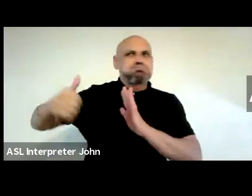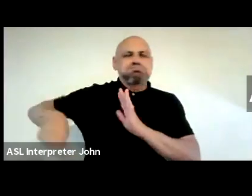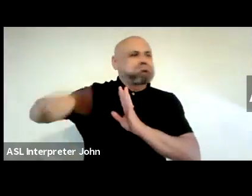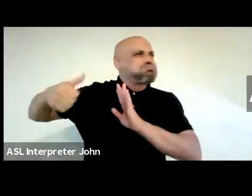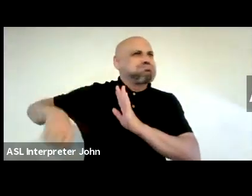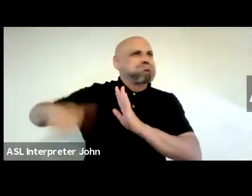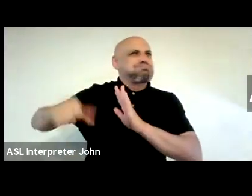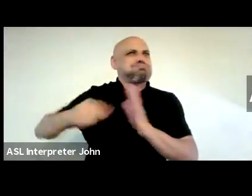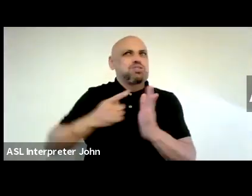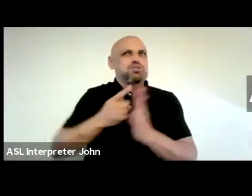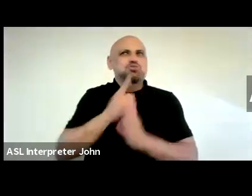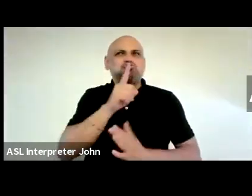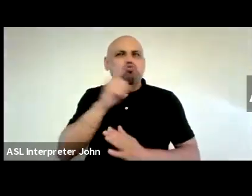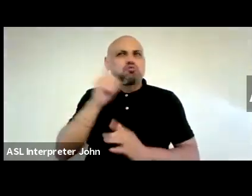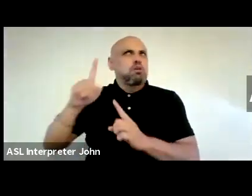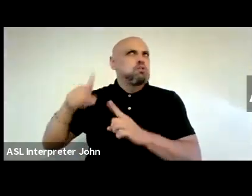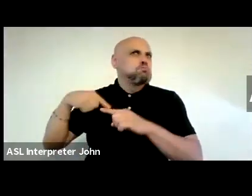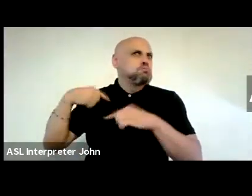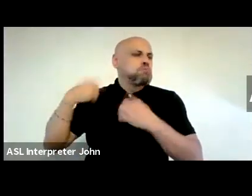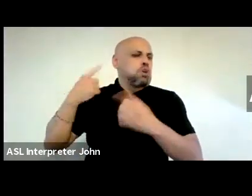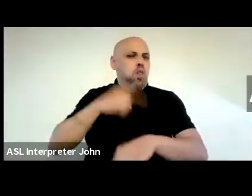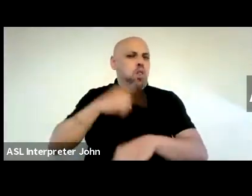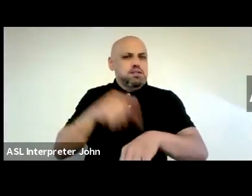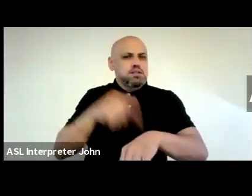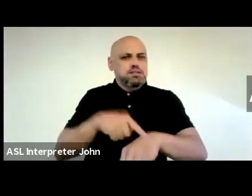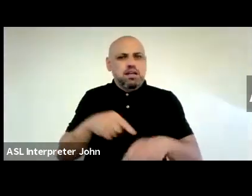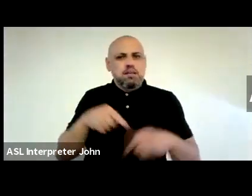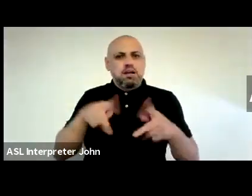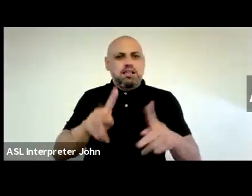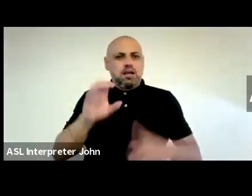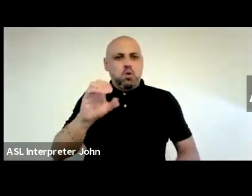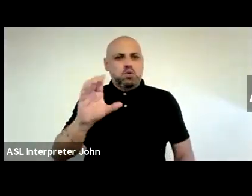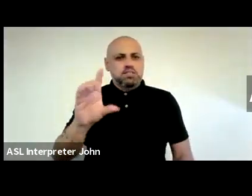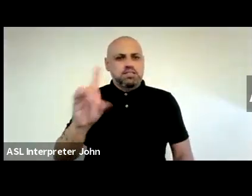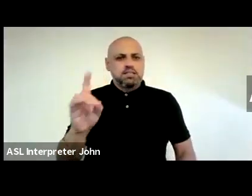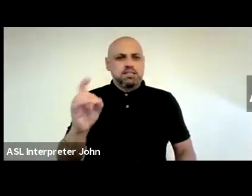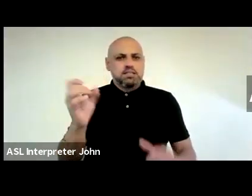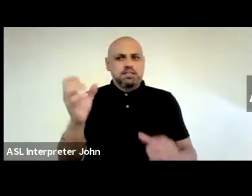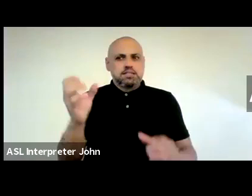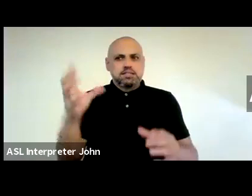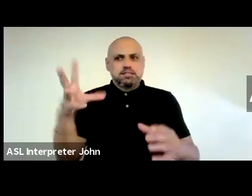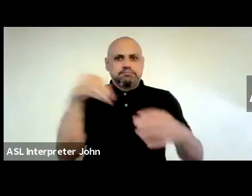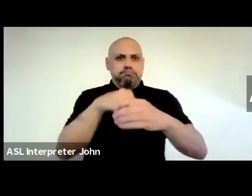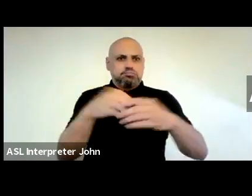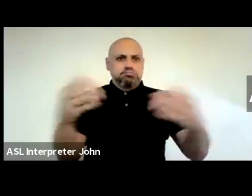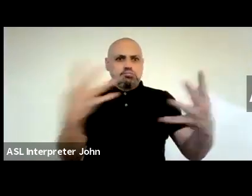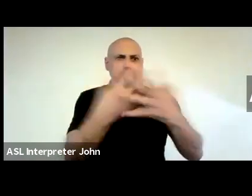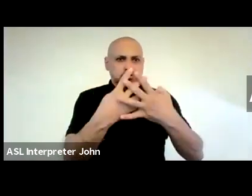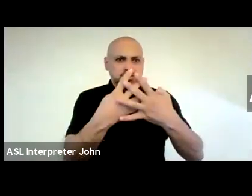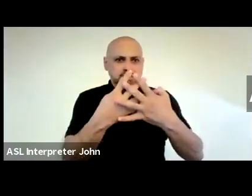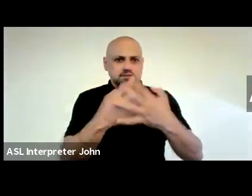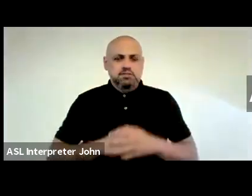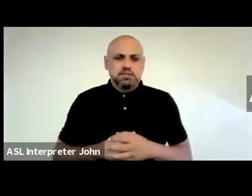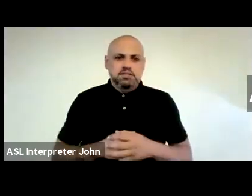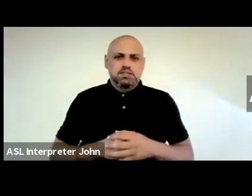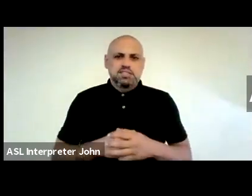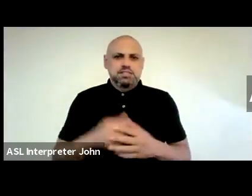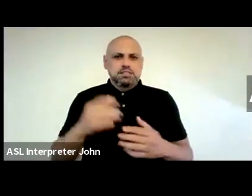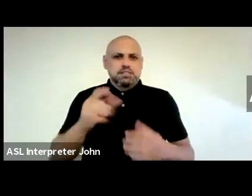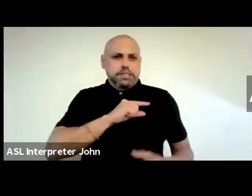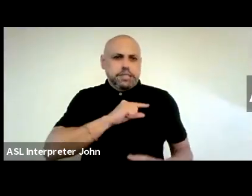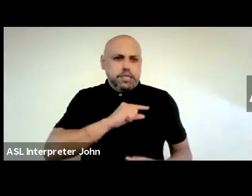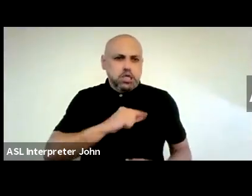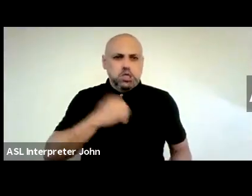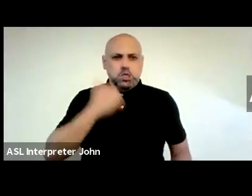long and allowed the OCD to imprison me in a paradoxical comfort zone of guilt, shame,